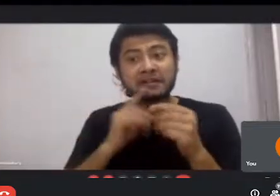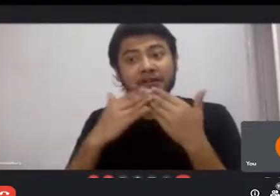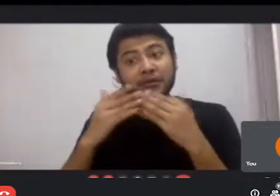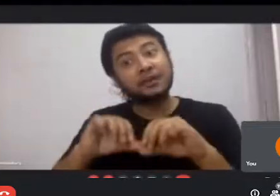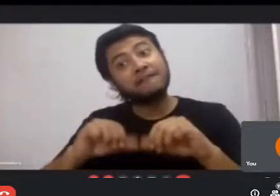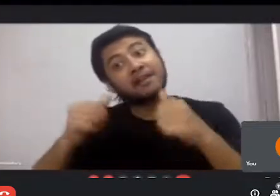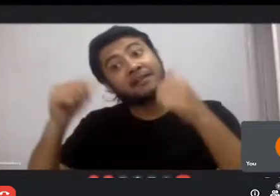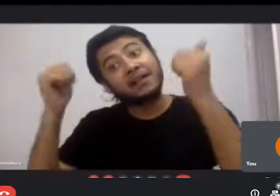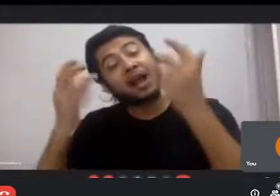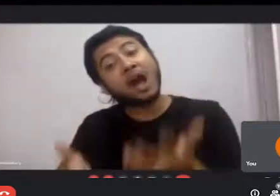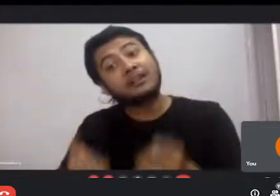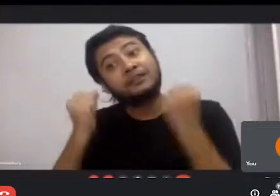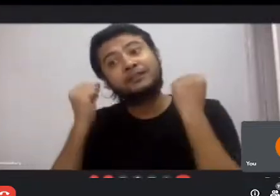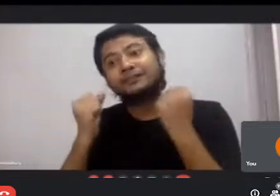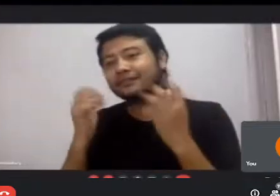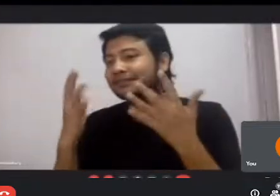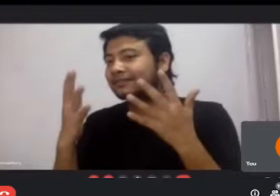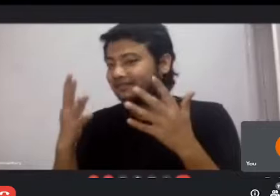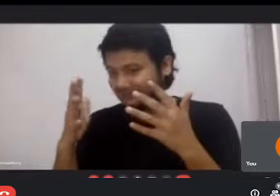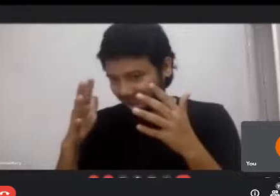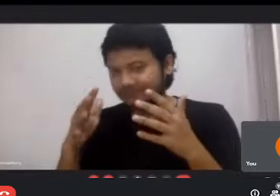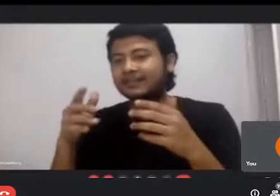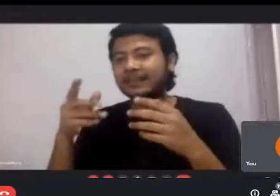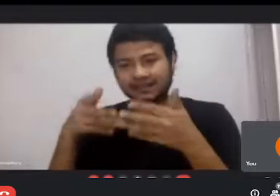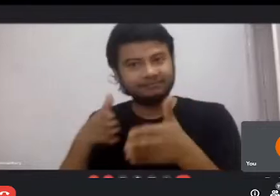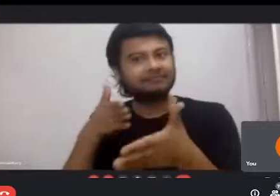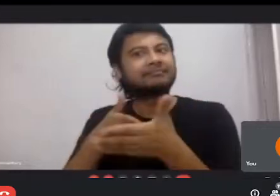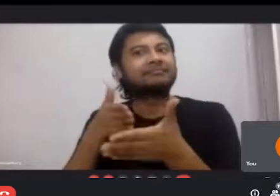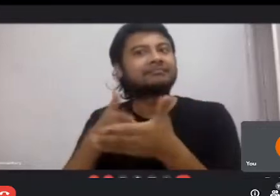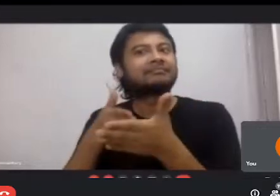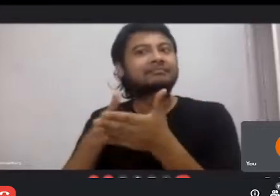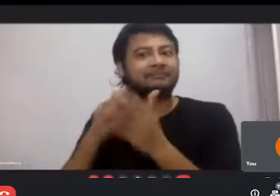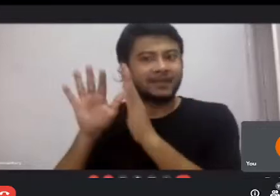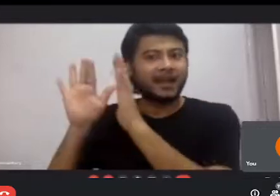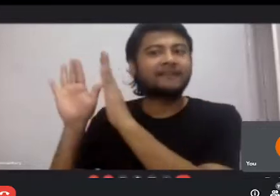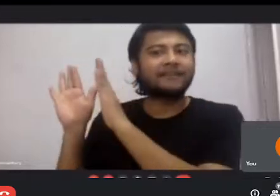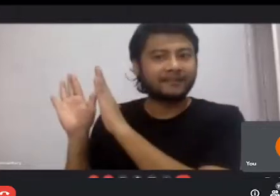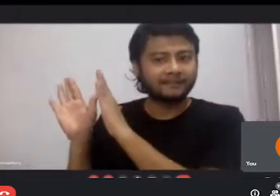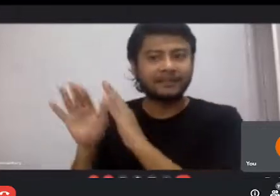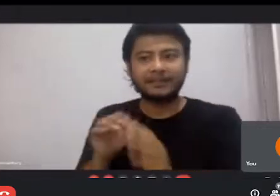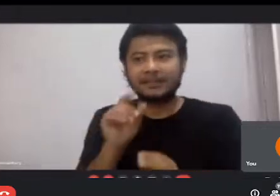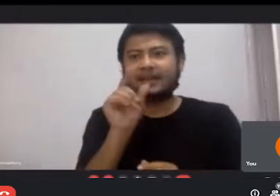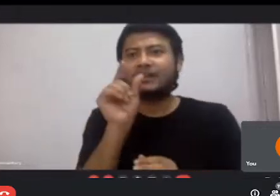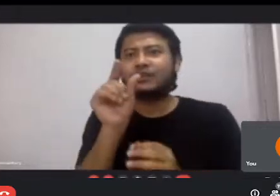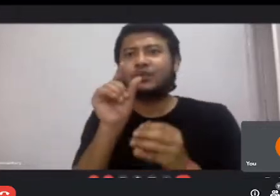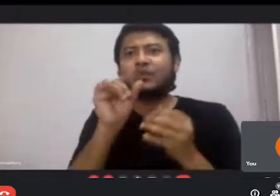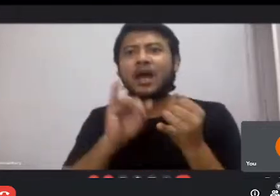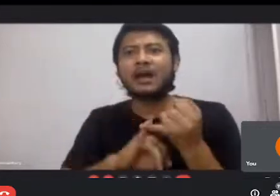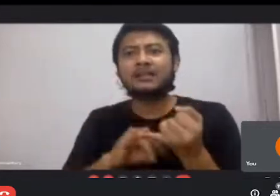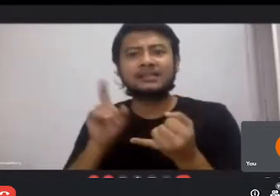interesting large-scale program in the US at Gallaudet University